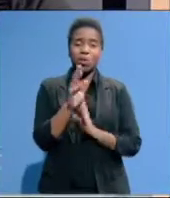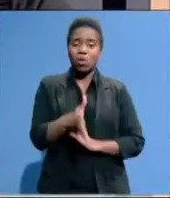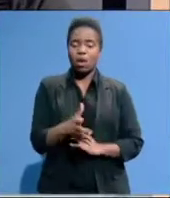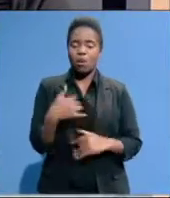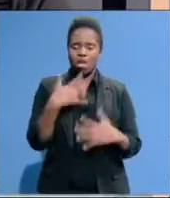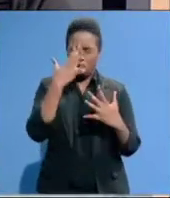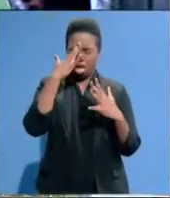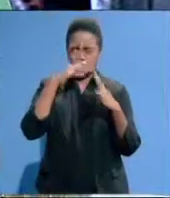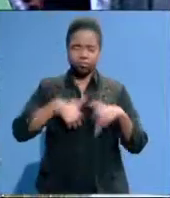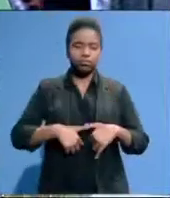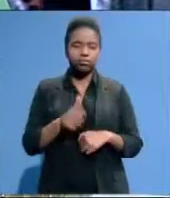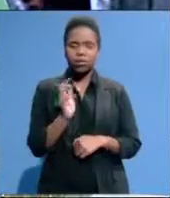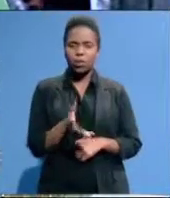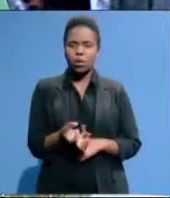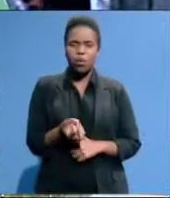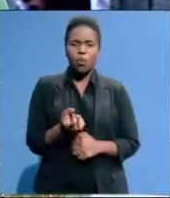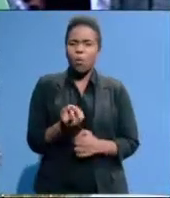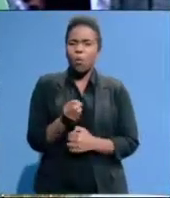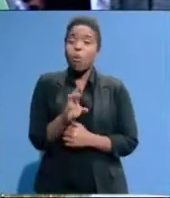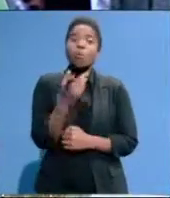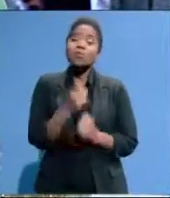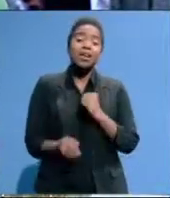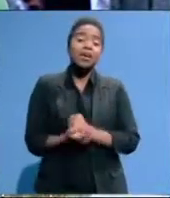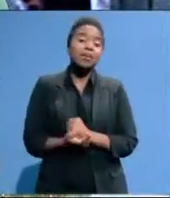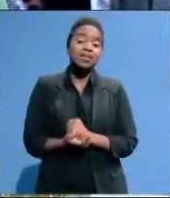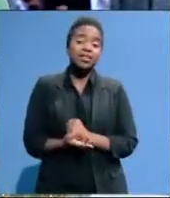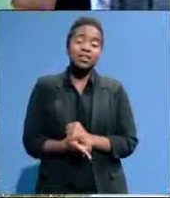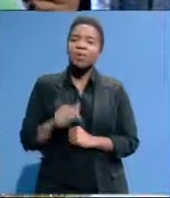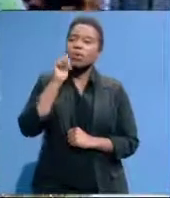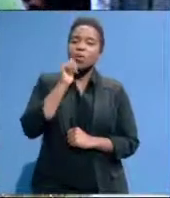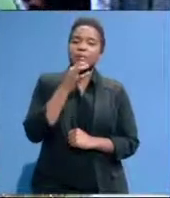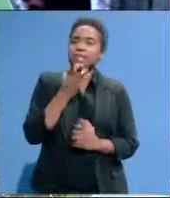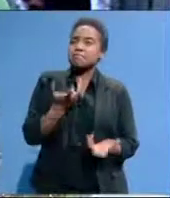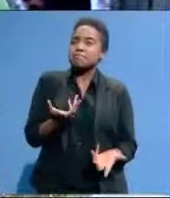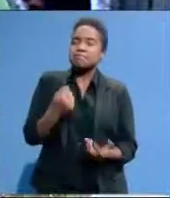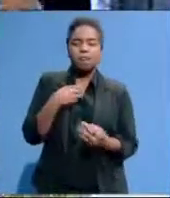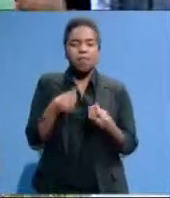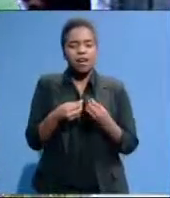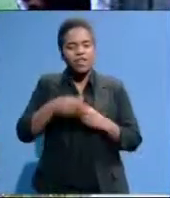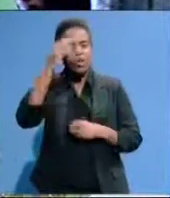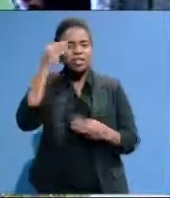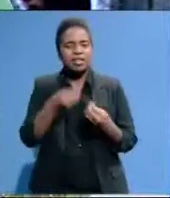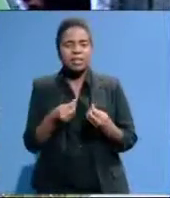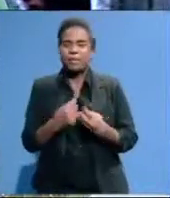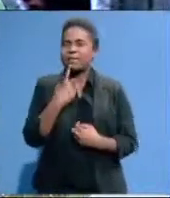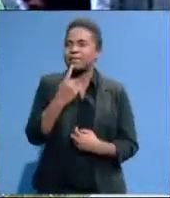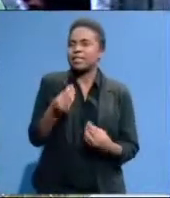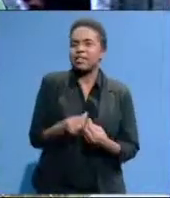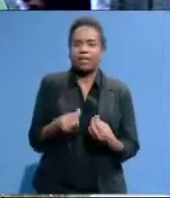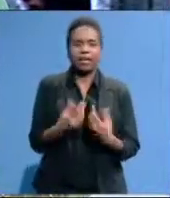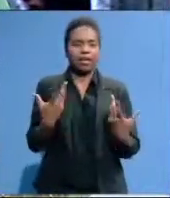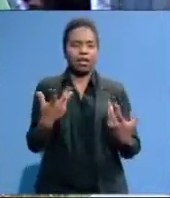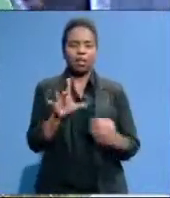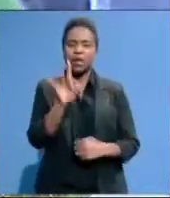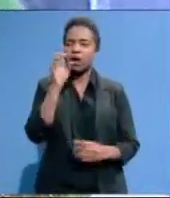fall apart? Is this the time where we say, should I have learned something? Could I have said something? Could I have picked up